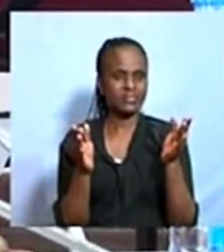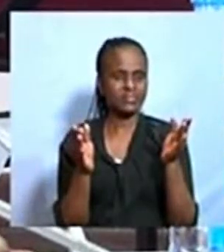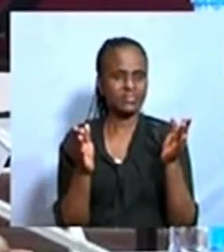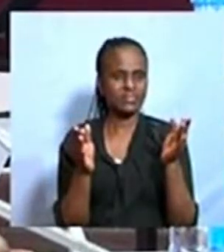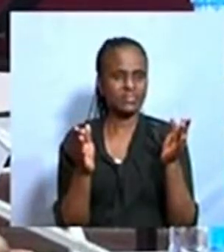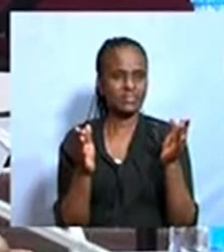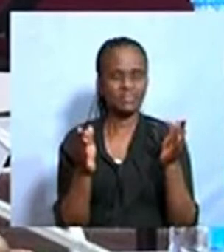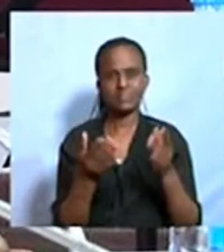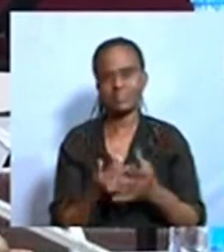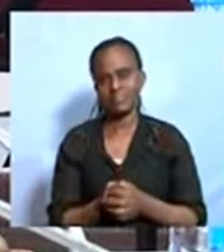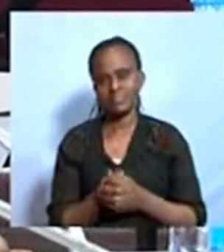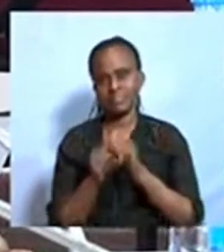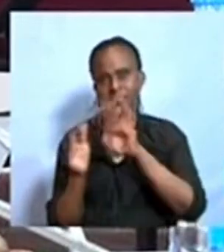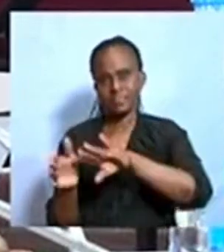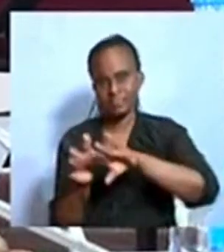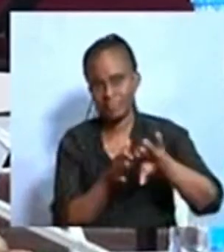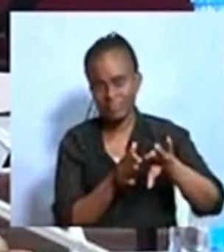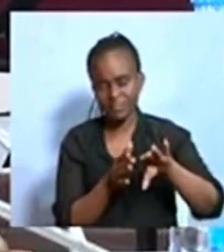Then